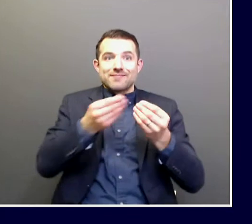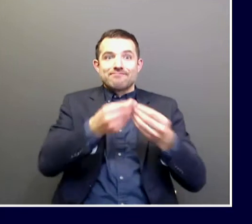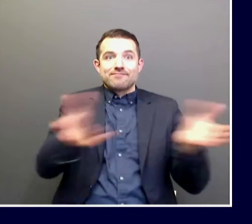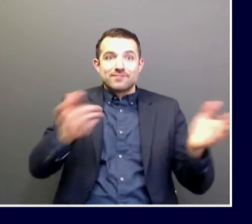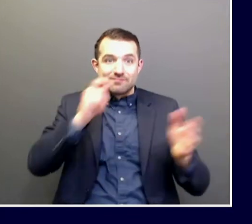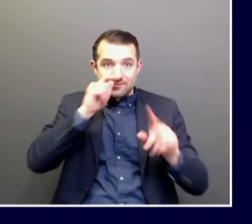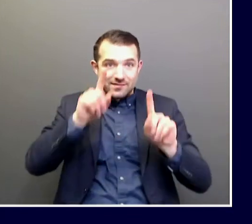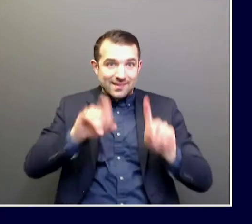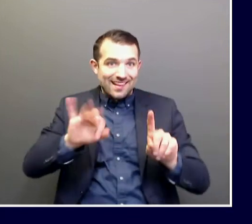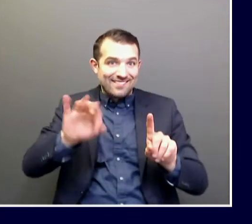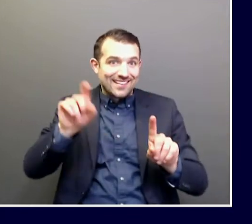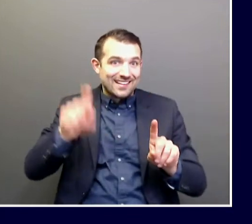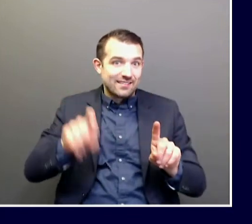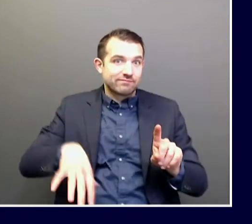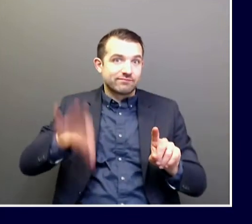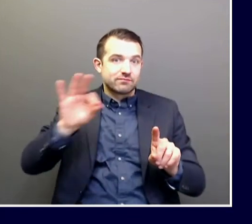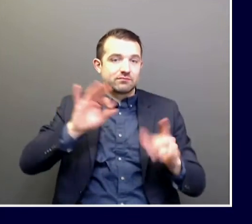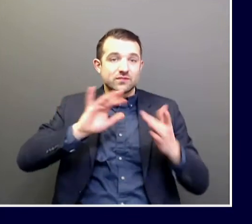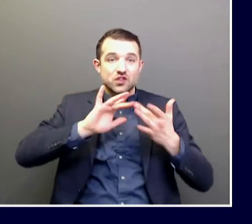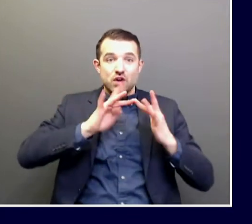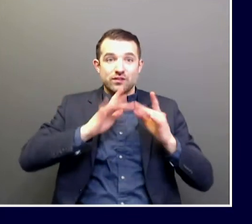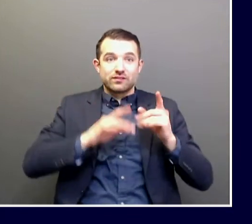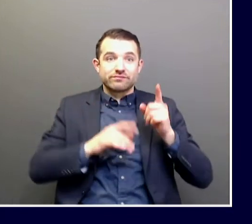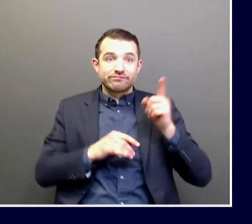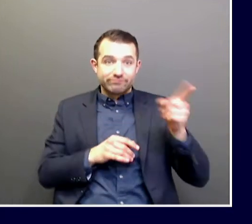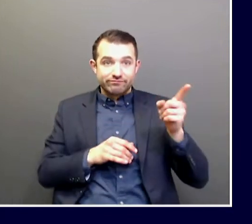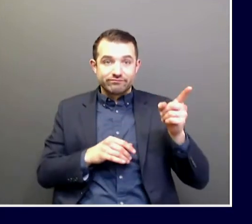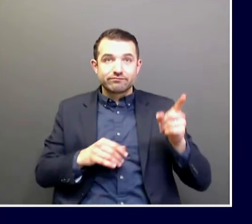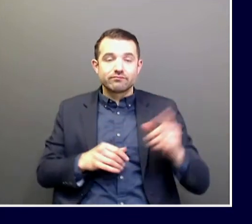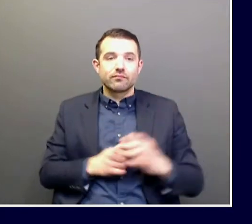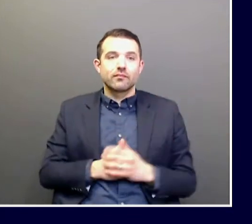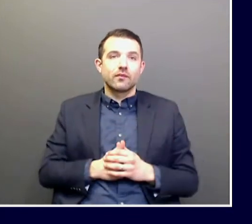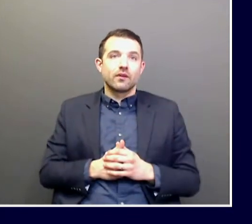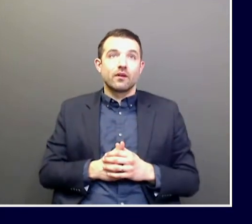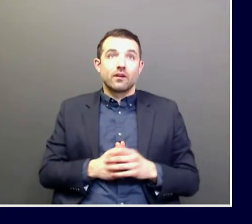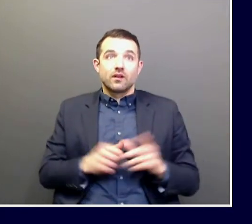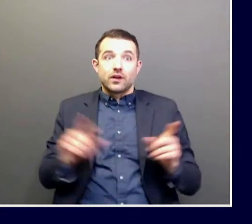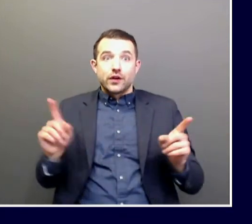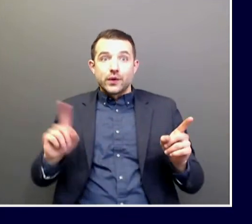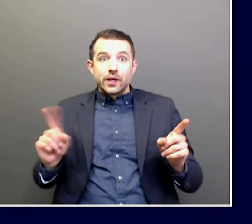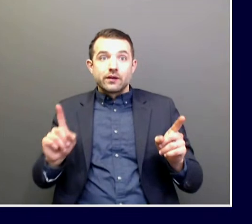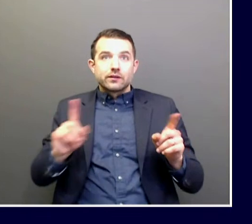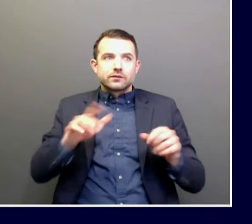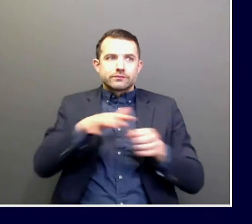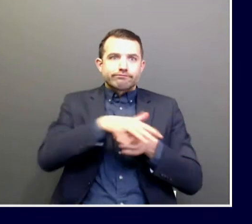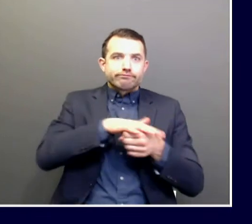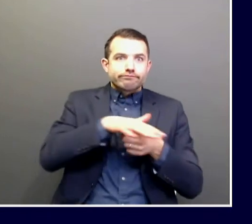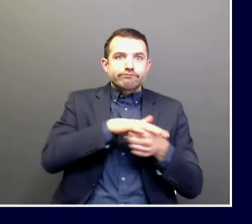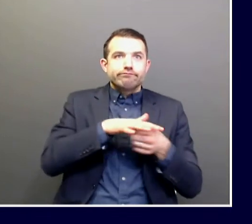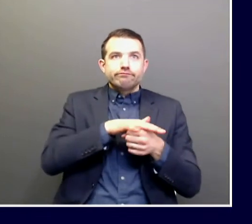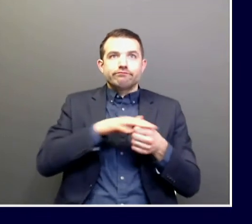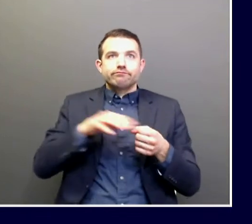always go to our website to find out your testing options, which is